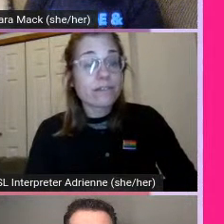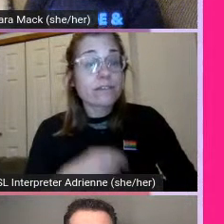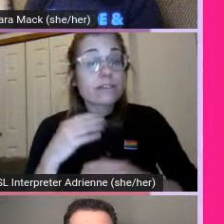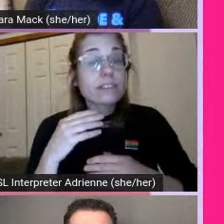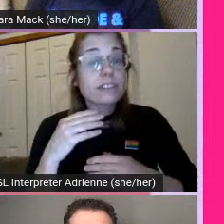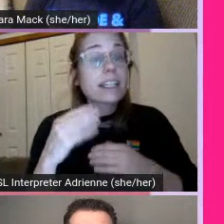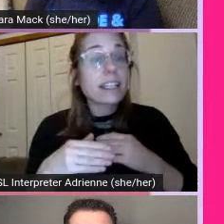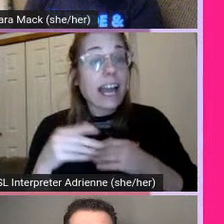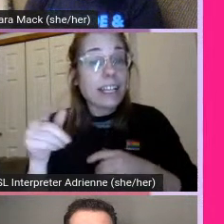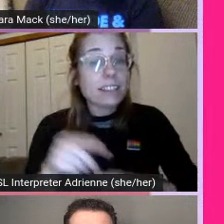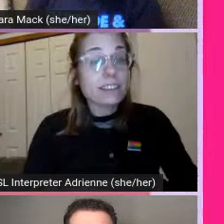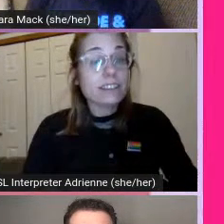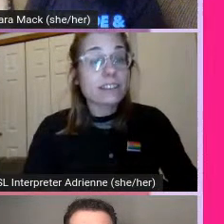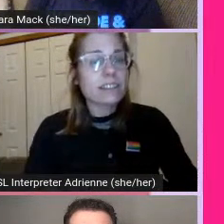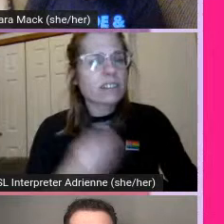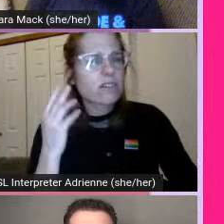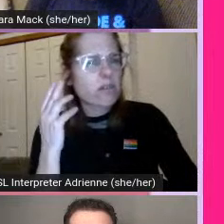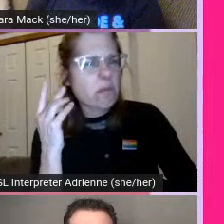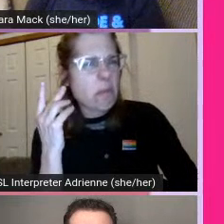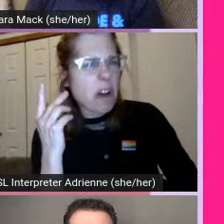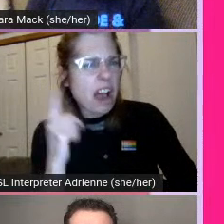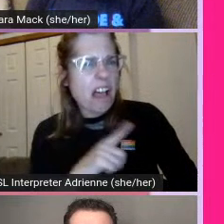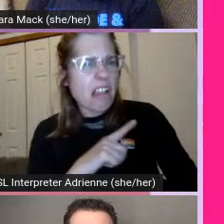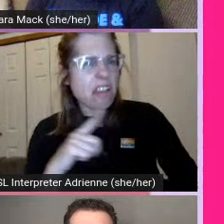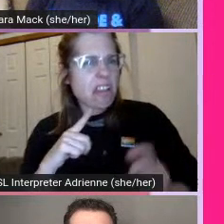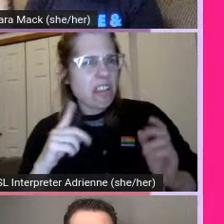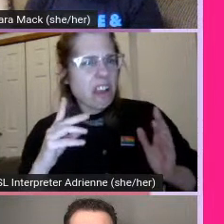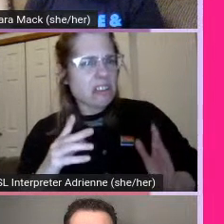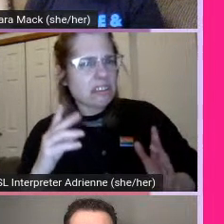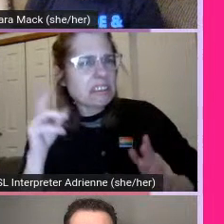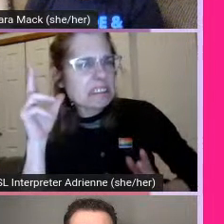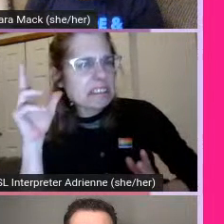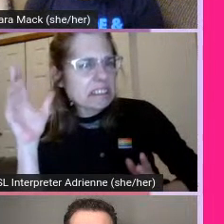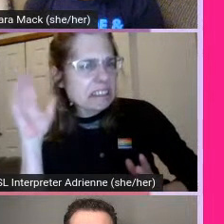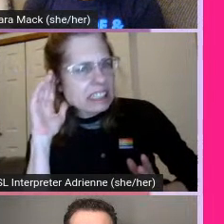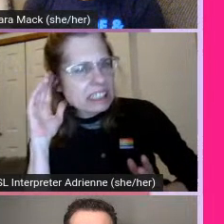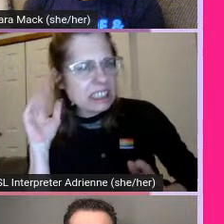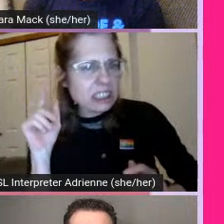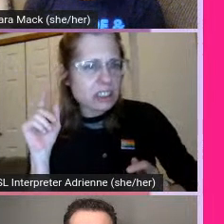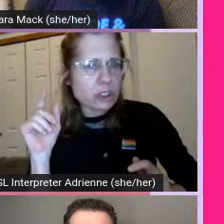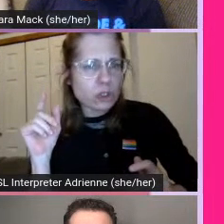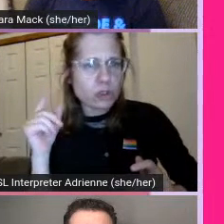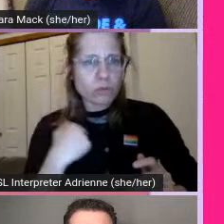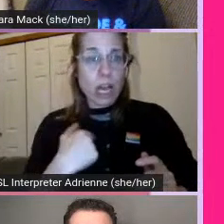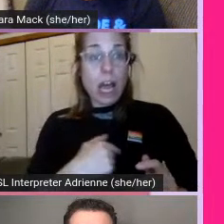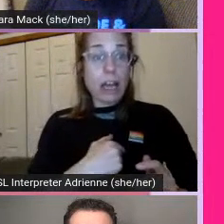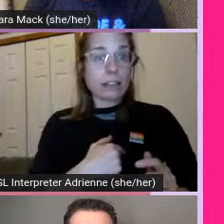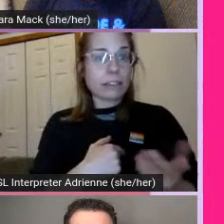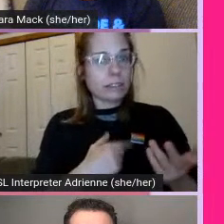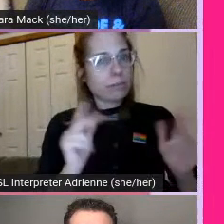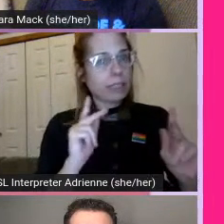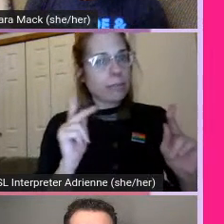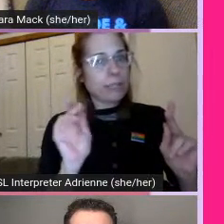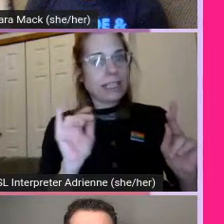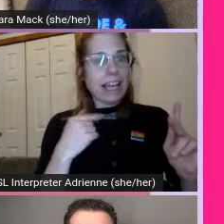So, why should lawmakers listen to folks like us? Any thoughts in the